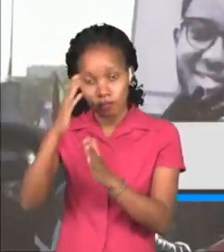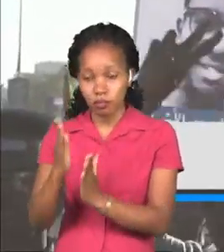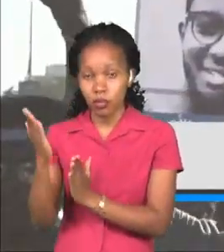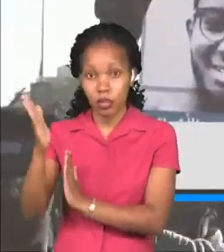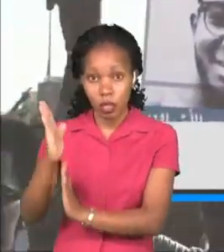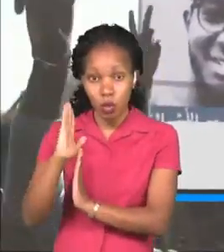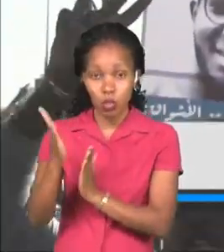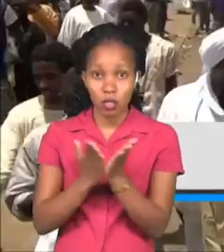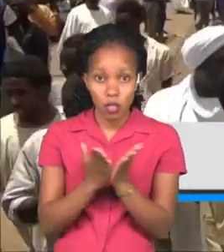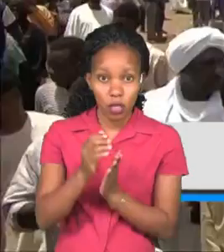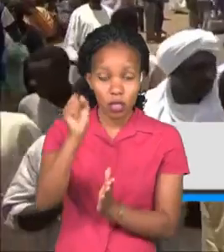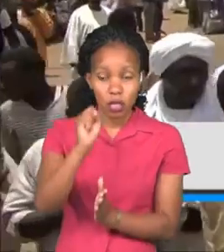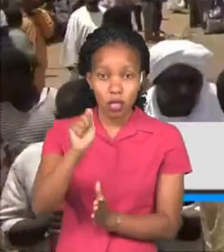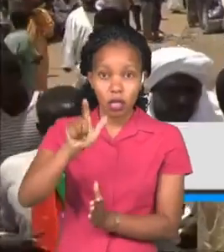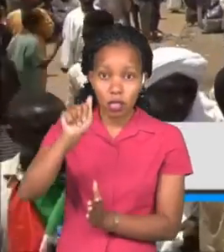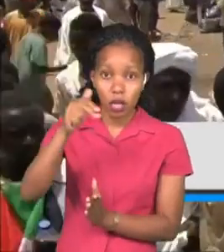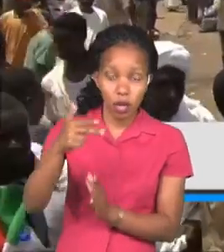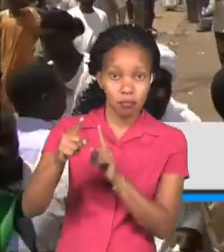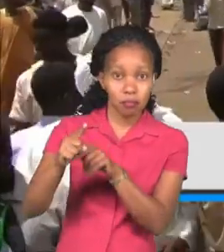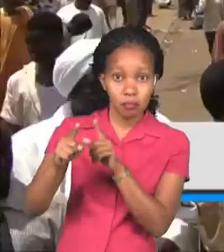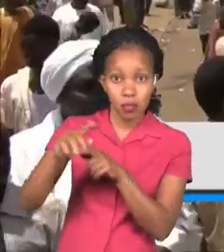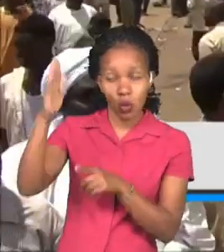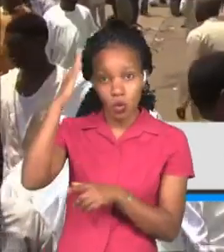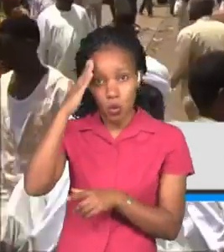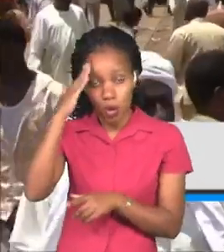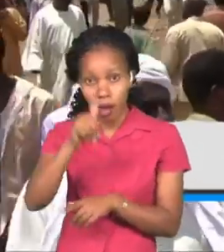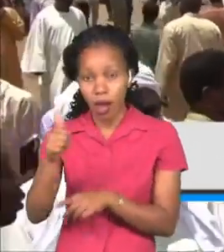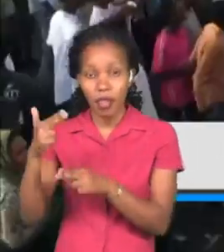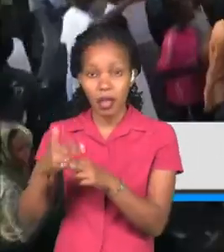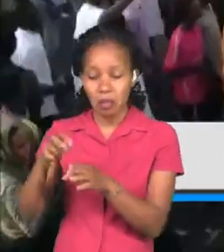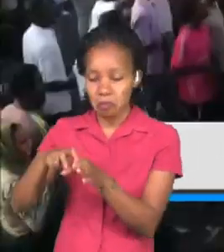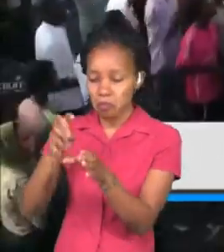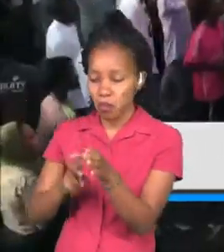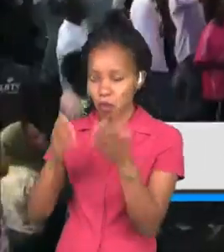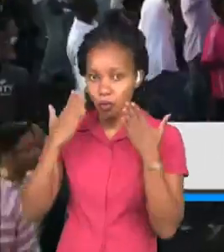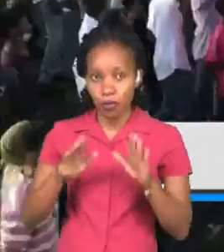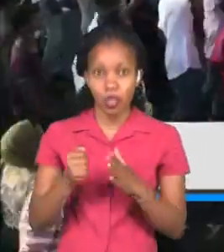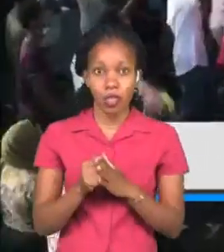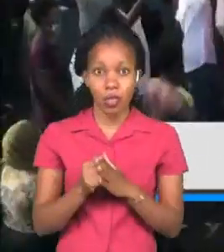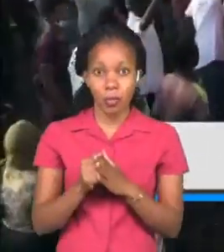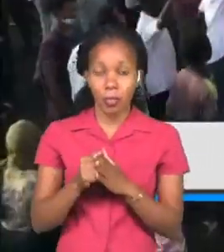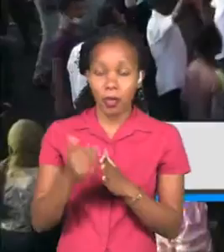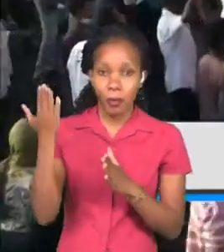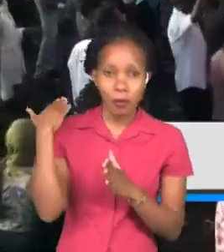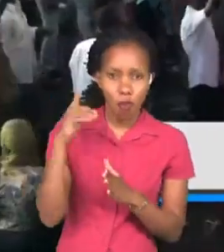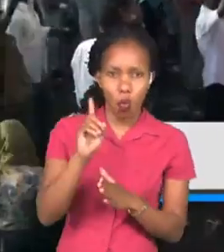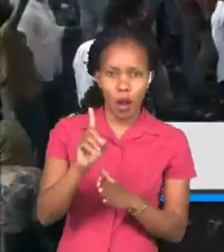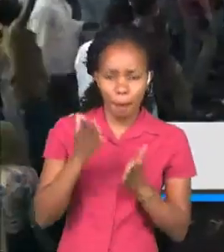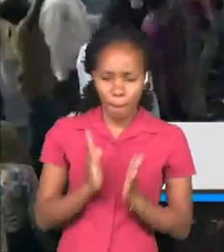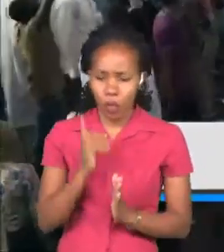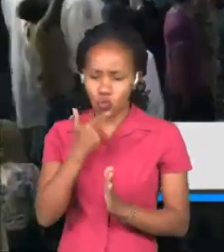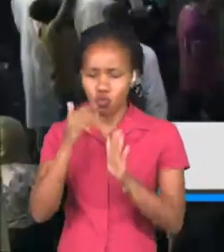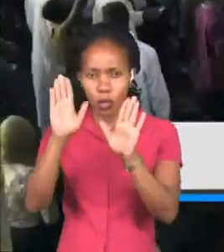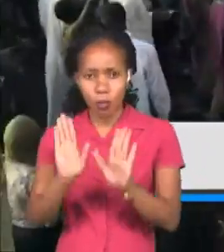Service, Salah Abdallah Mohamed Salih, known as Salah Gosh, had quitted. He was once the most influential person in the country